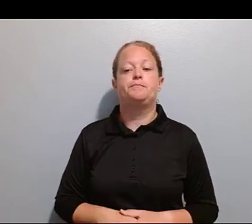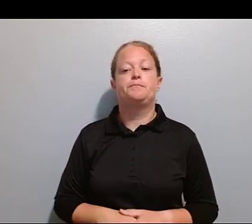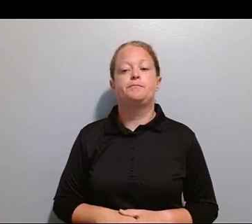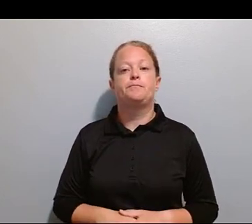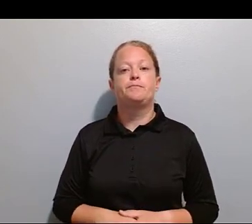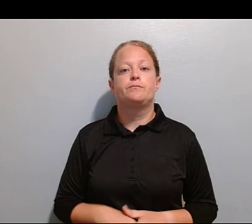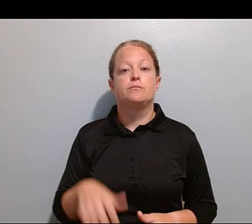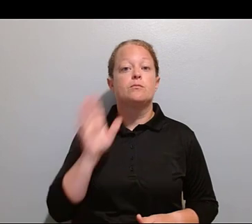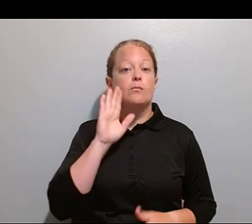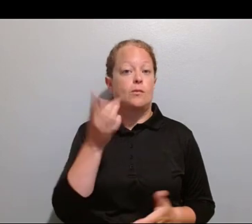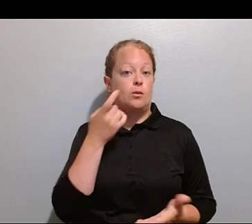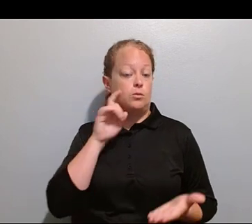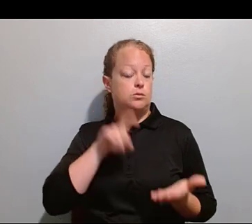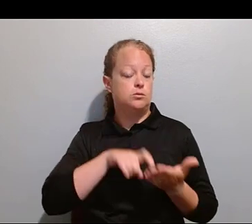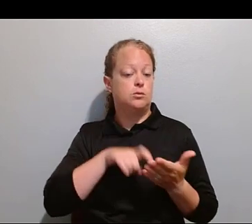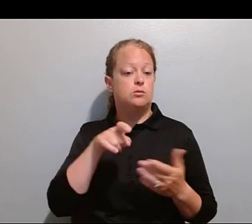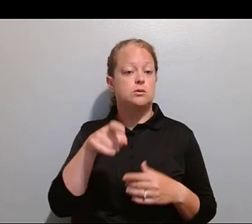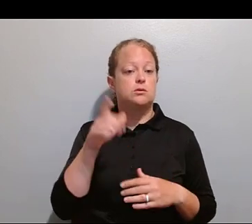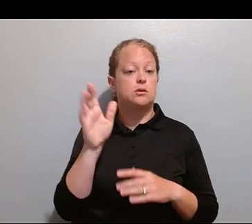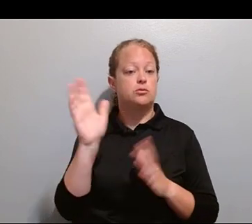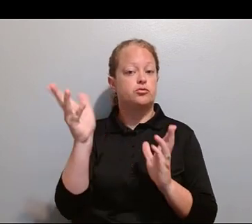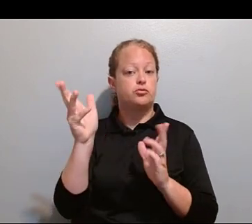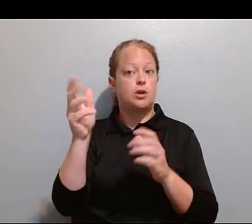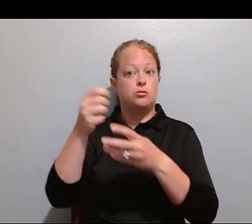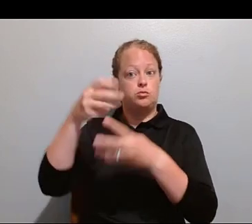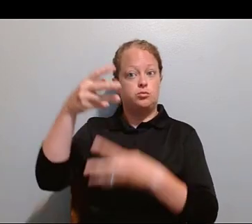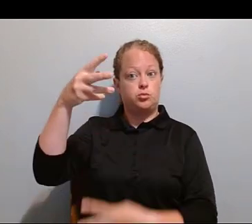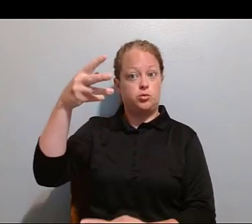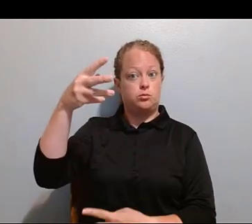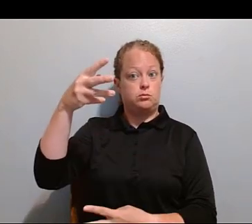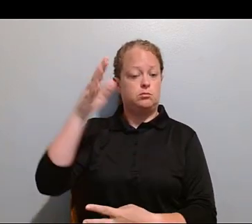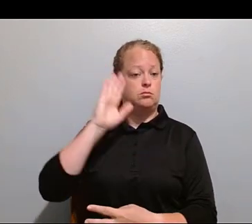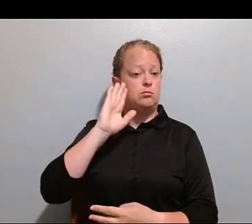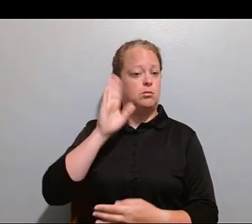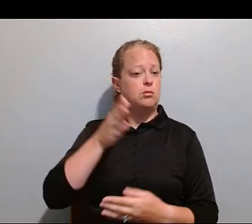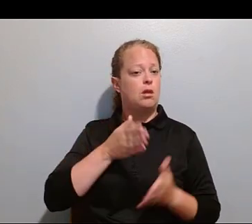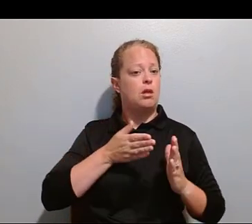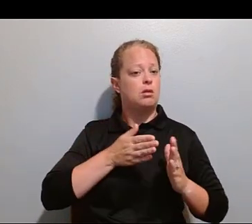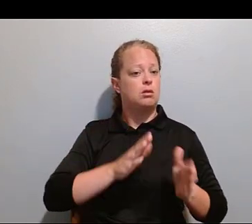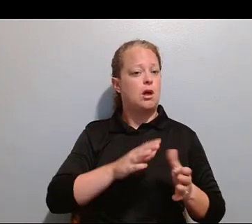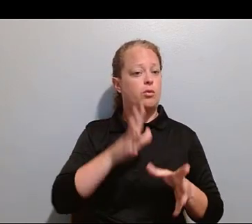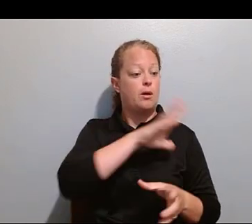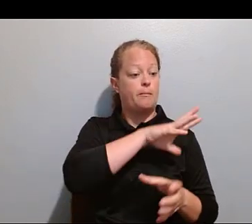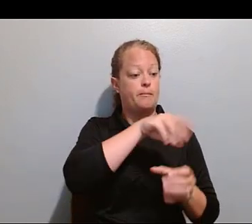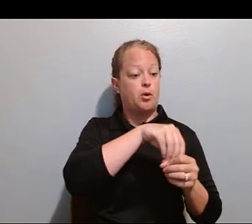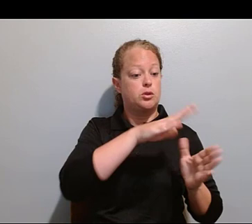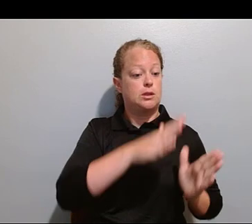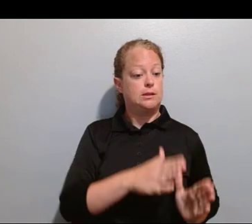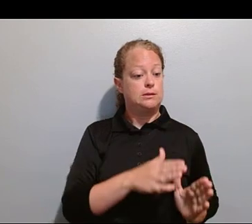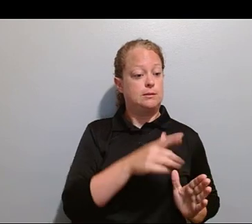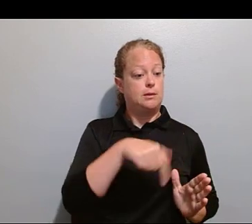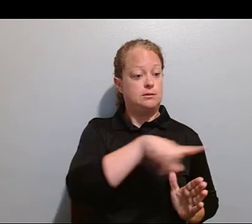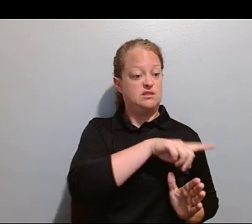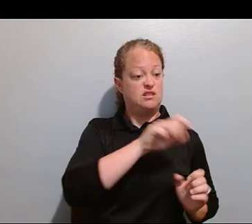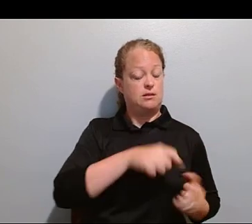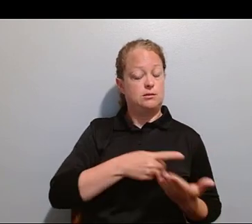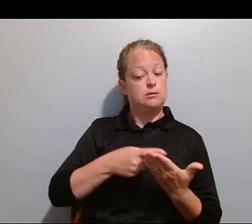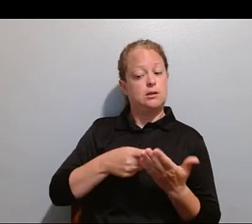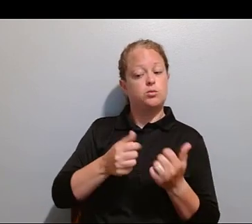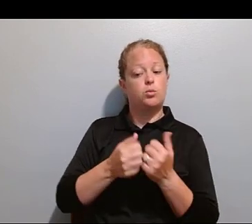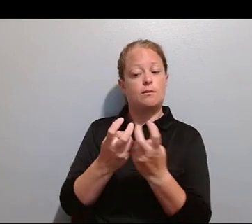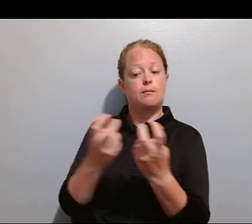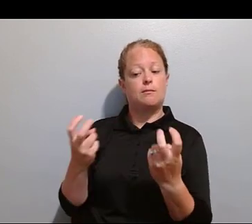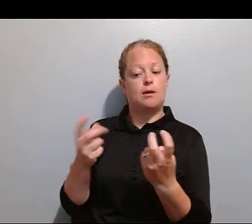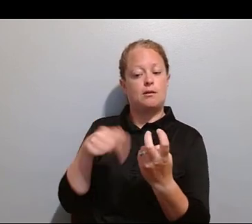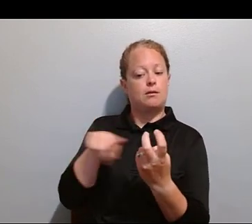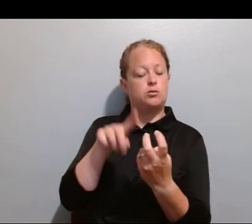You will notice that the chat room allows all the participants to discuss with our panelists only. It doesn't